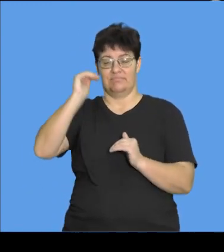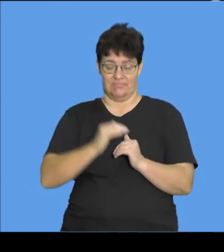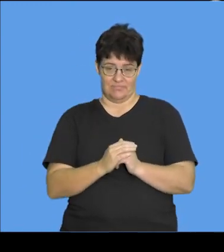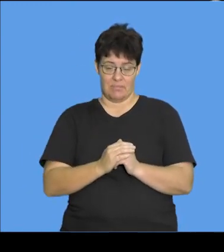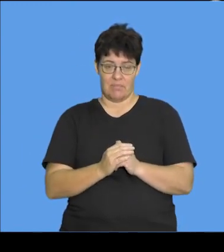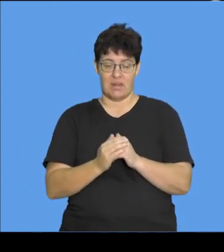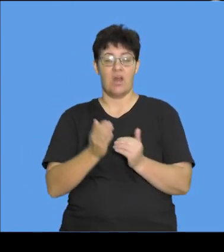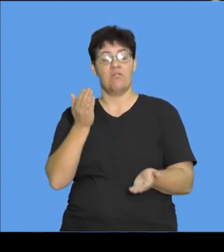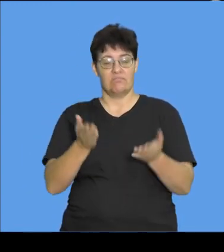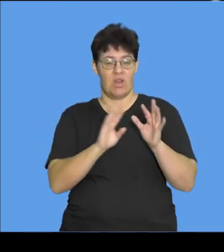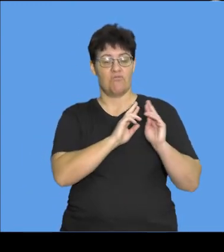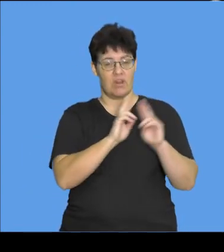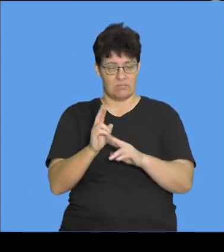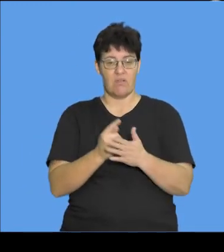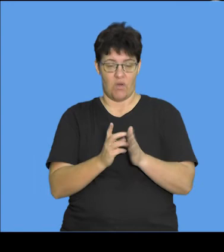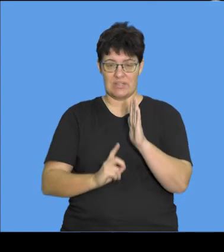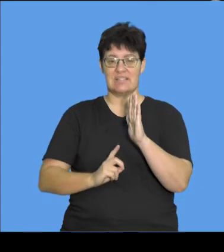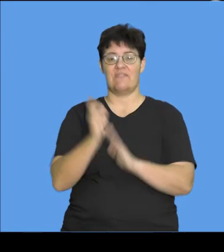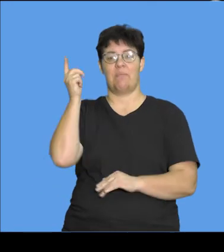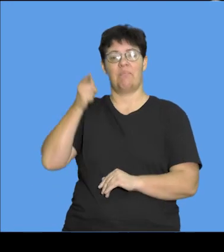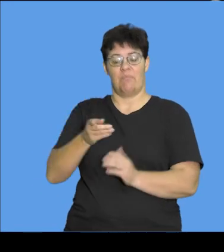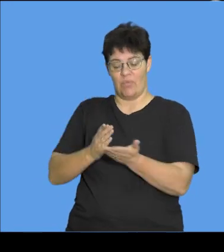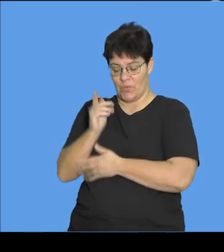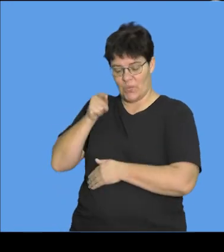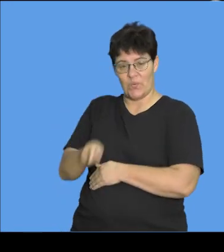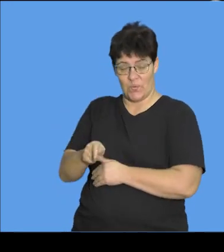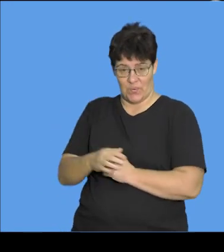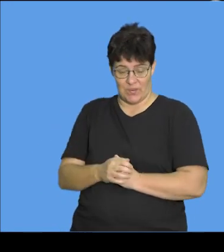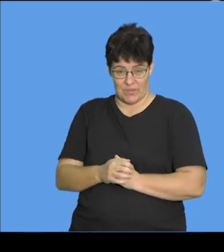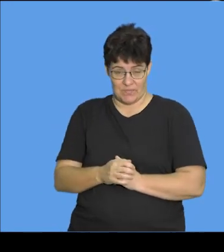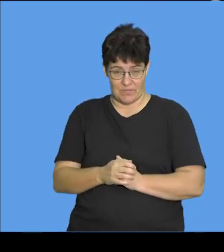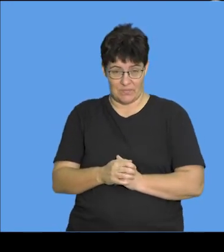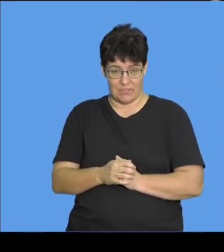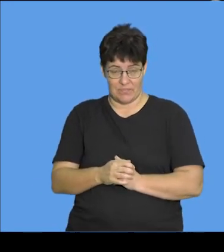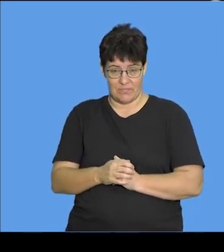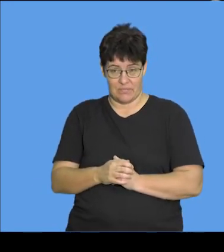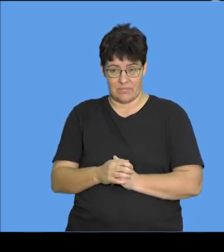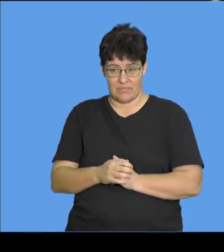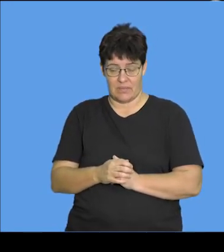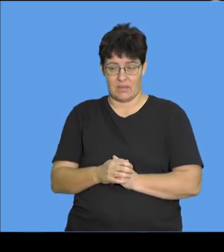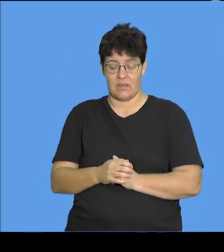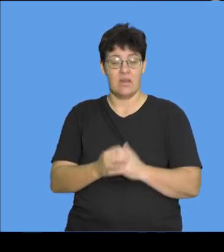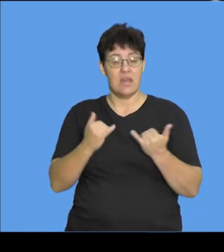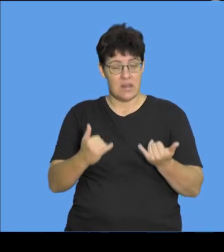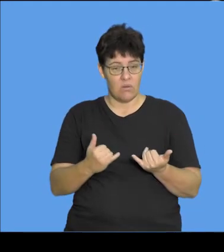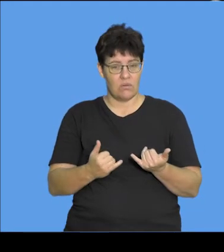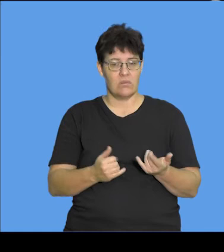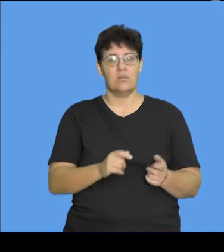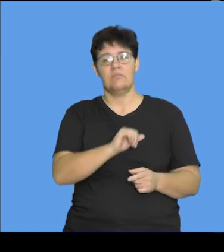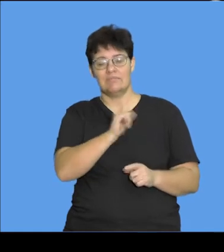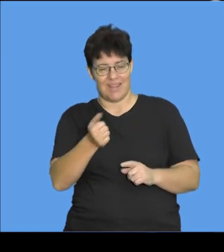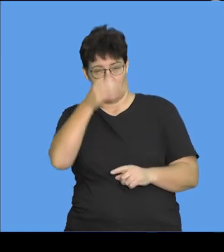the estrogen being produced by this developing follicle. I'm going to pause at that, and we're going to need to reflect on the next